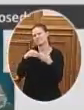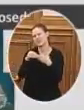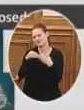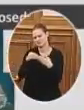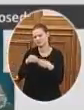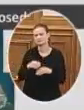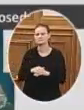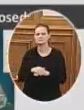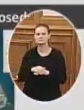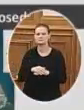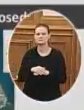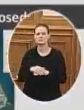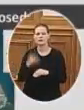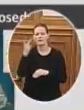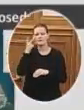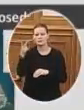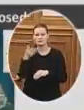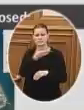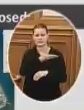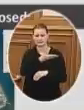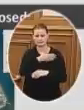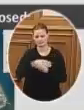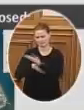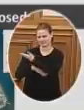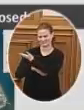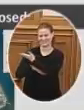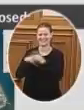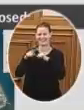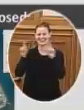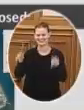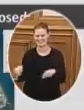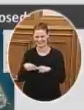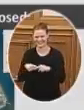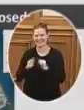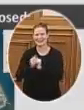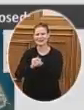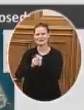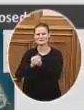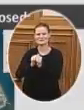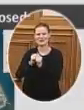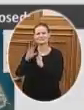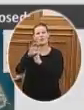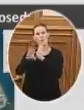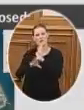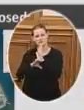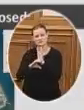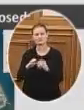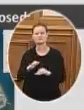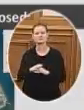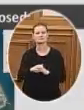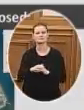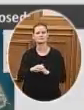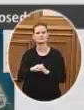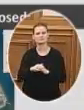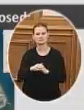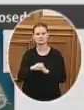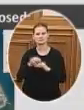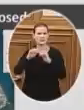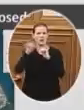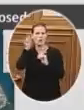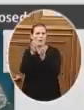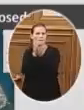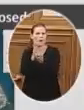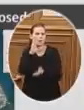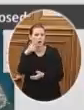On the screen is an image of the race course area, and I can describe that for you as well. The race course area that we're studying for the purposes